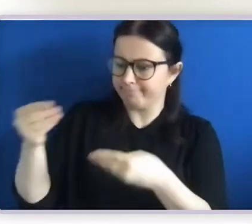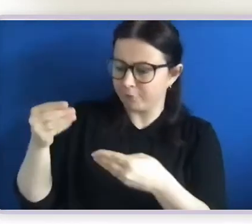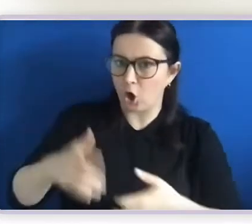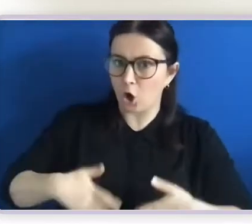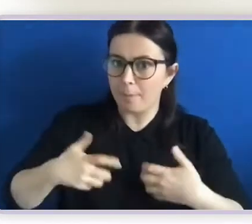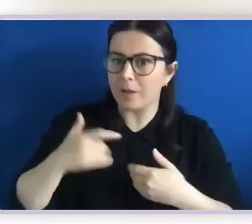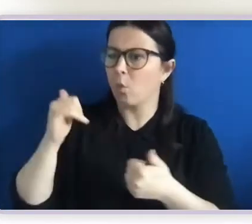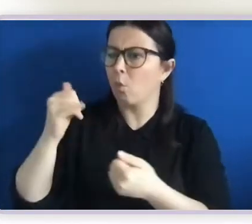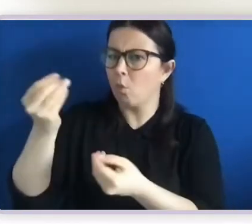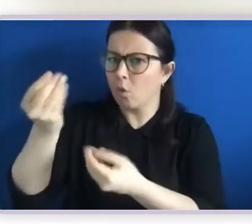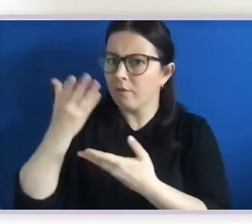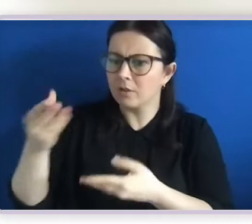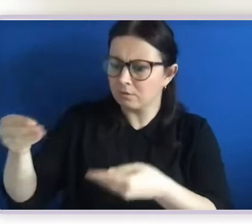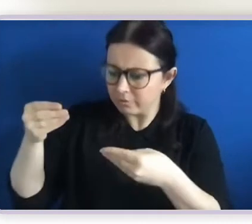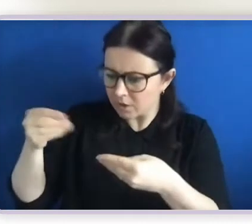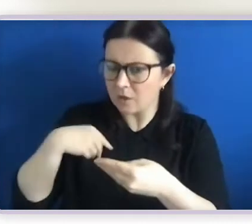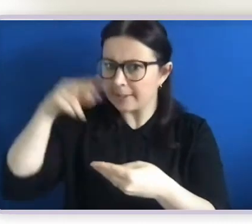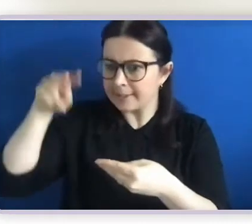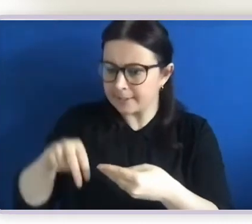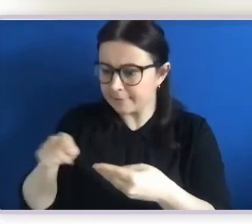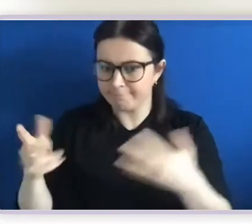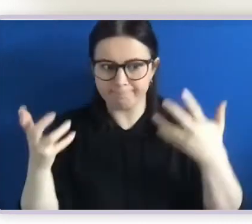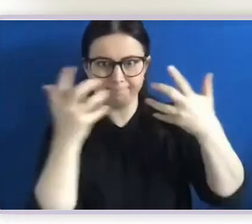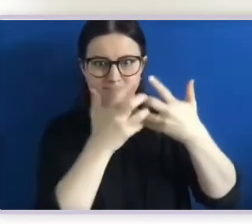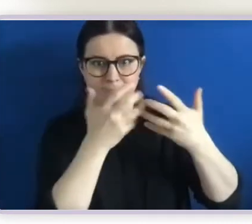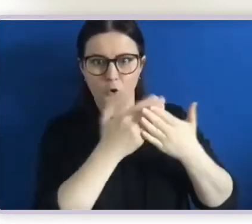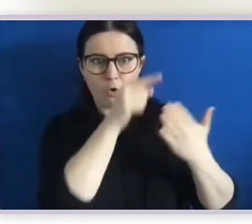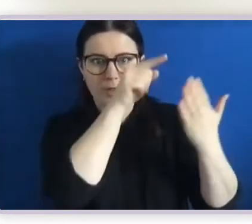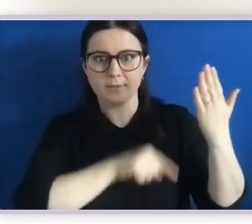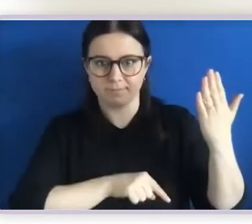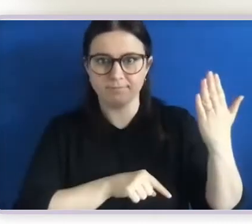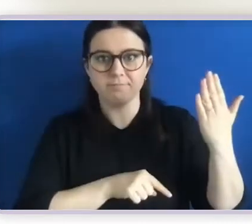in, those 7 elements are fairly key to what we look at.